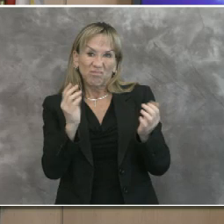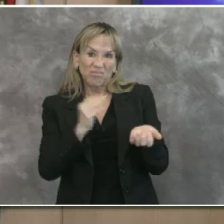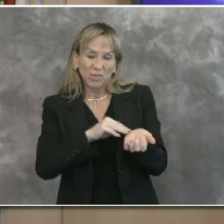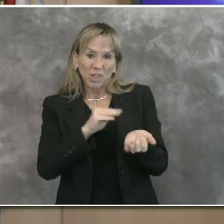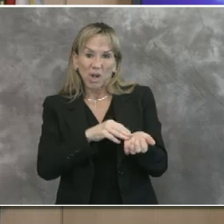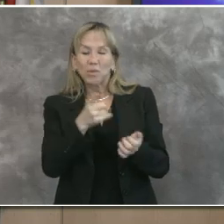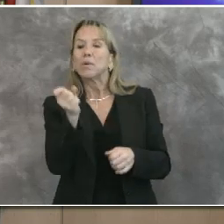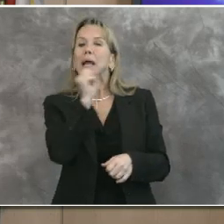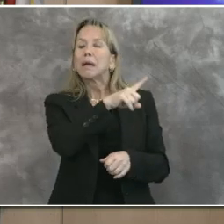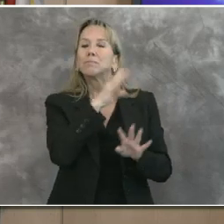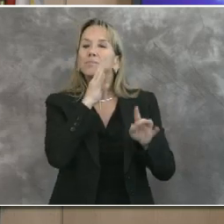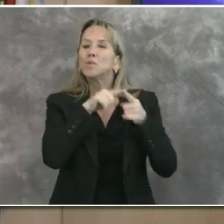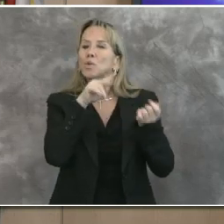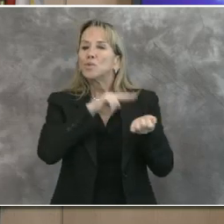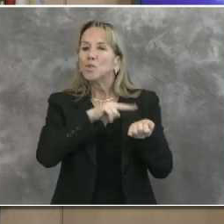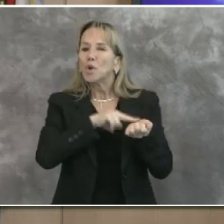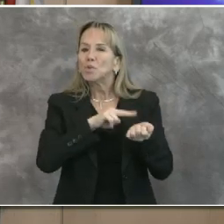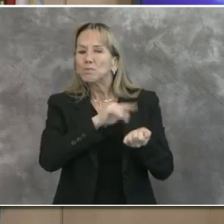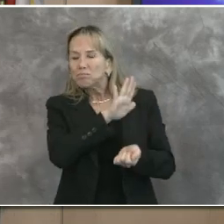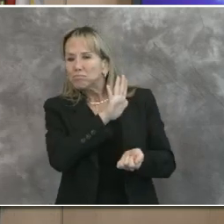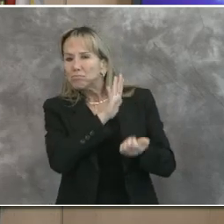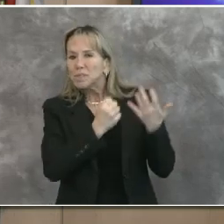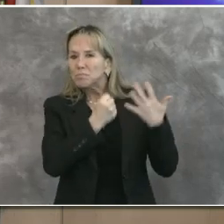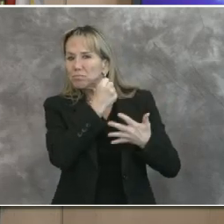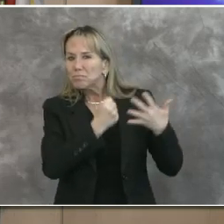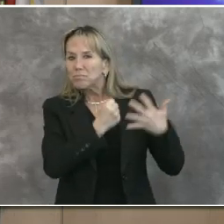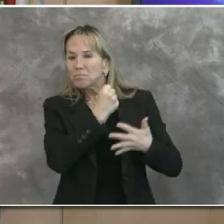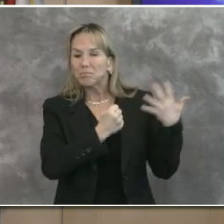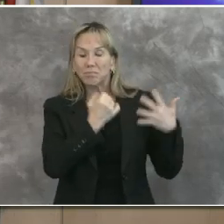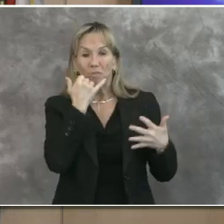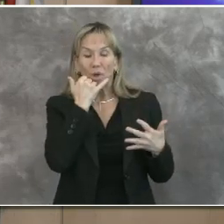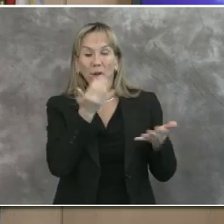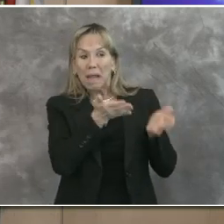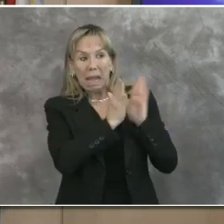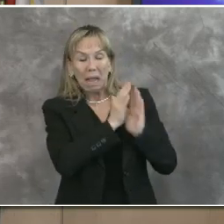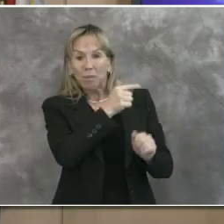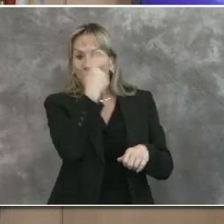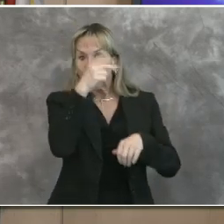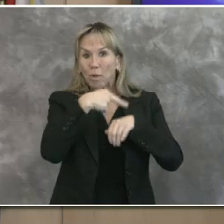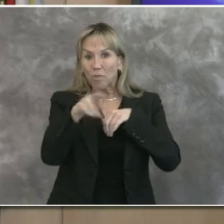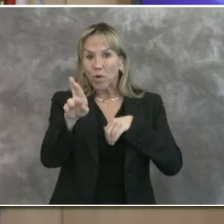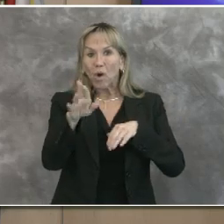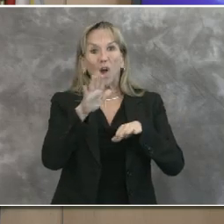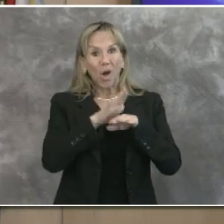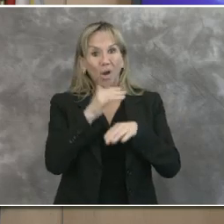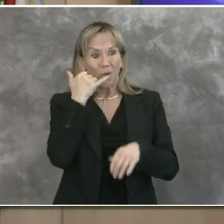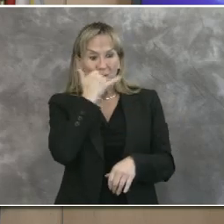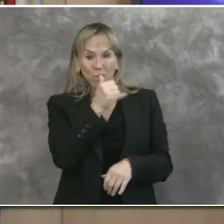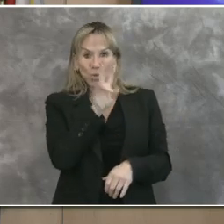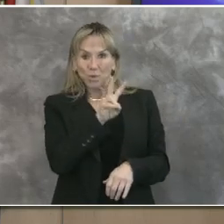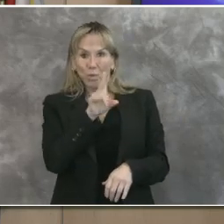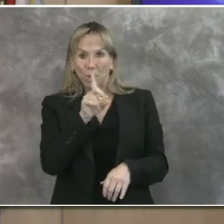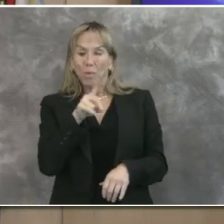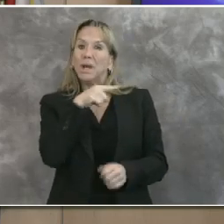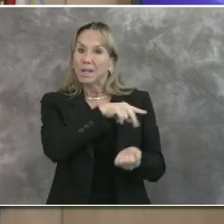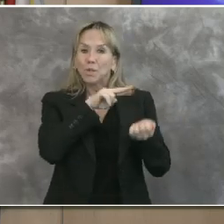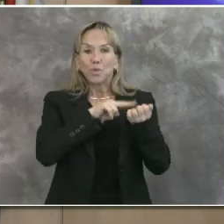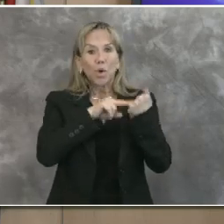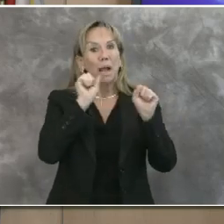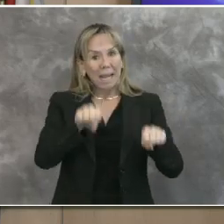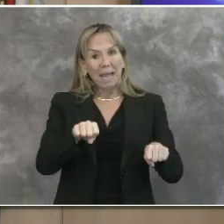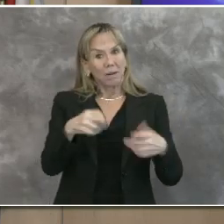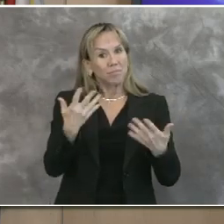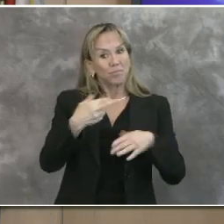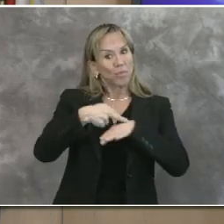nurse triage line to request a referral. The nurses can give a referral and make an appointment to get tested.